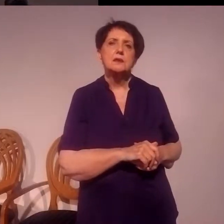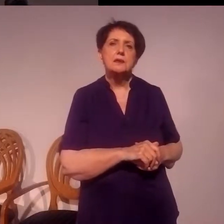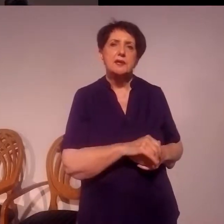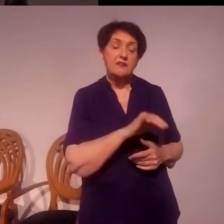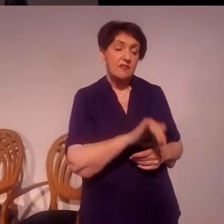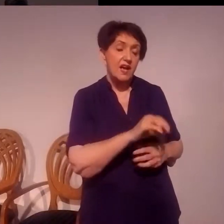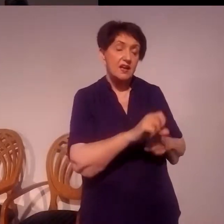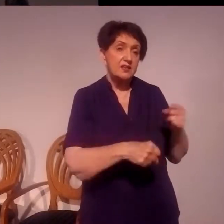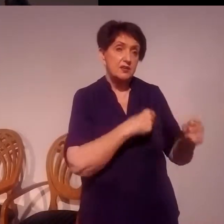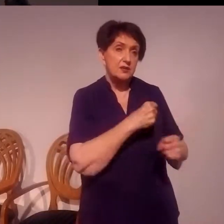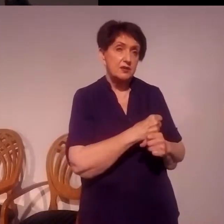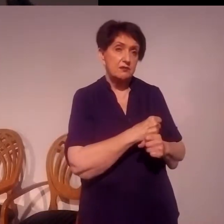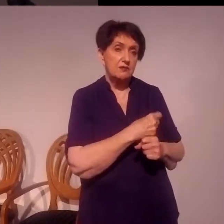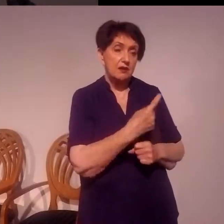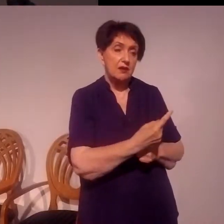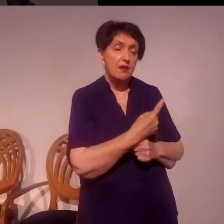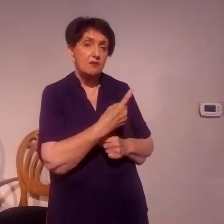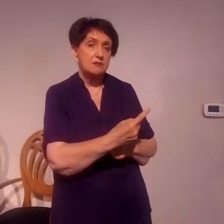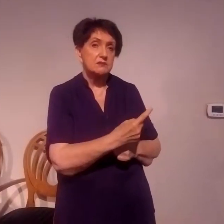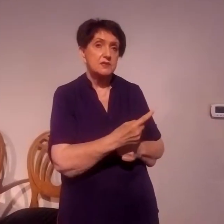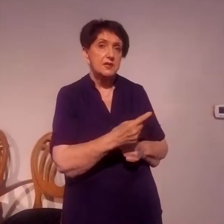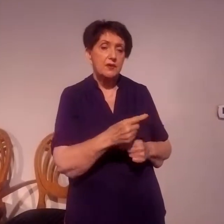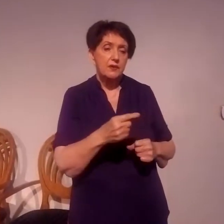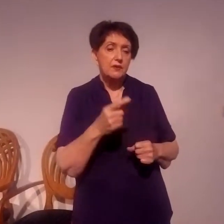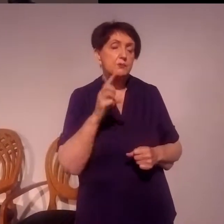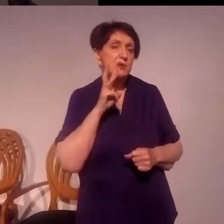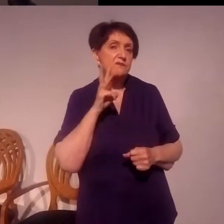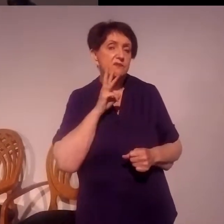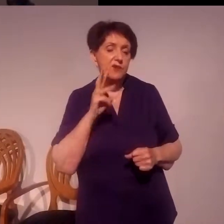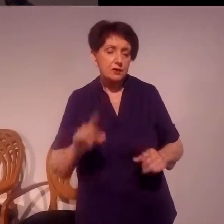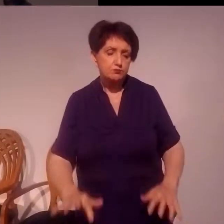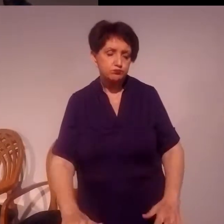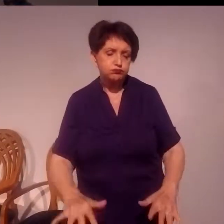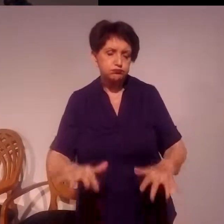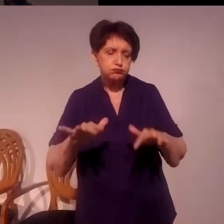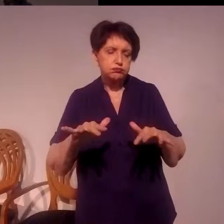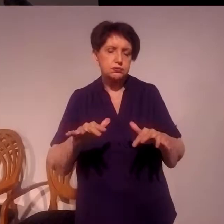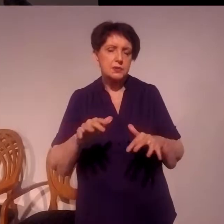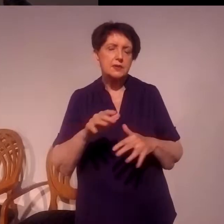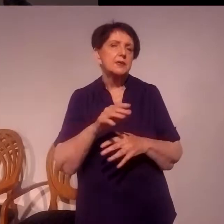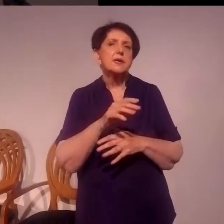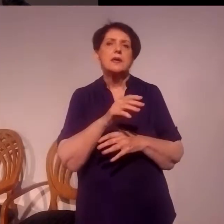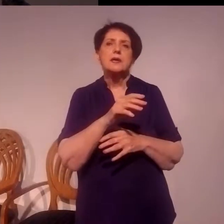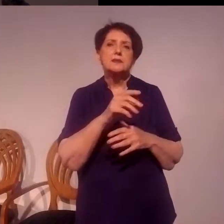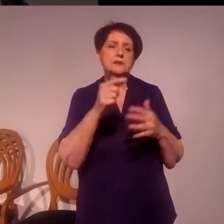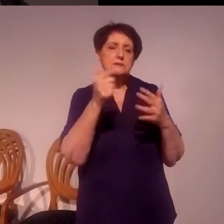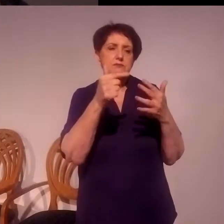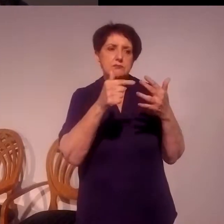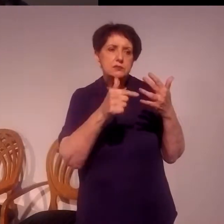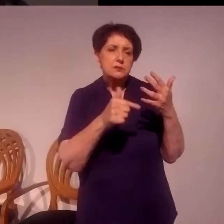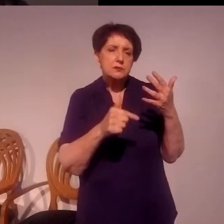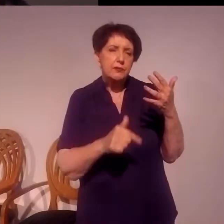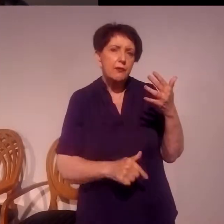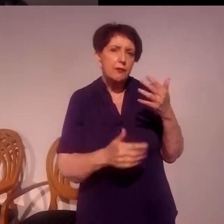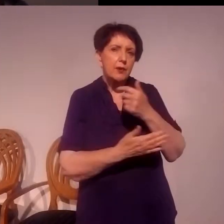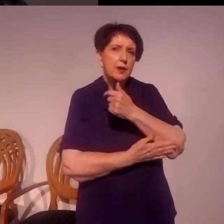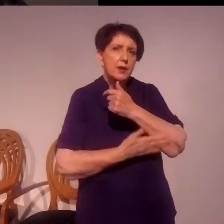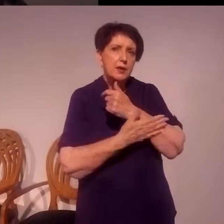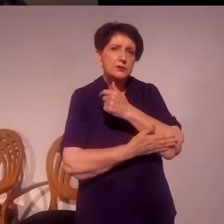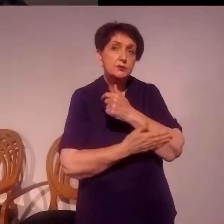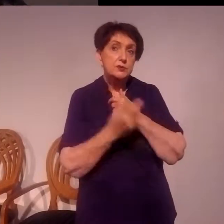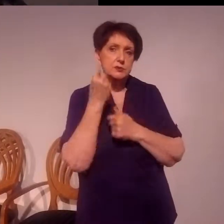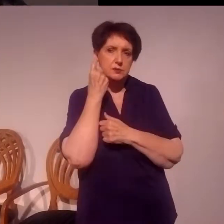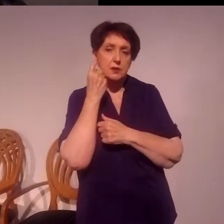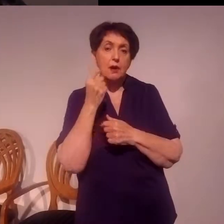alone, there have been floods in Sierra Leone, India, Nepal, and Bangladesh, and they've all been recent.